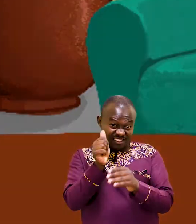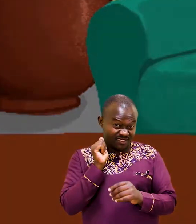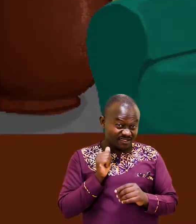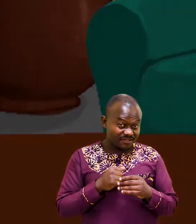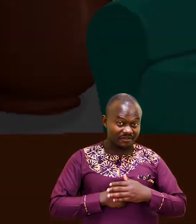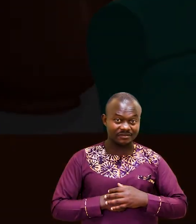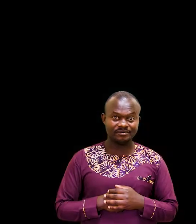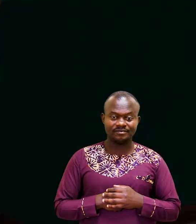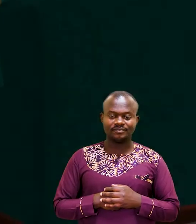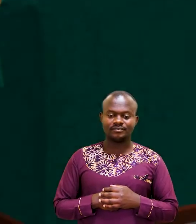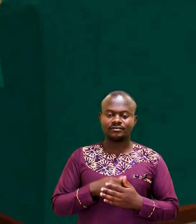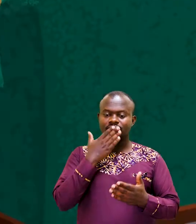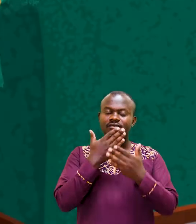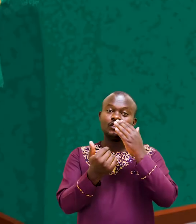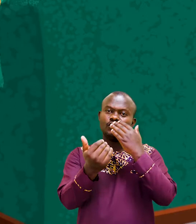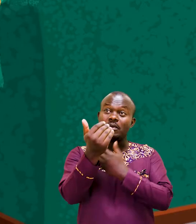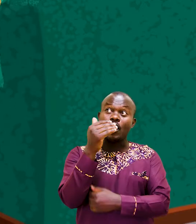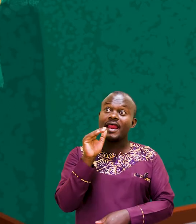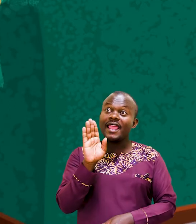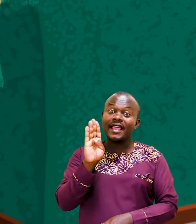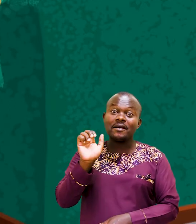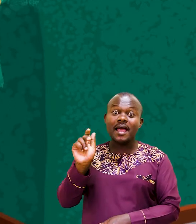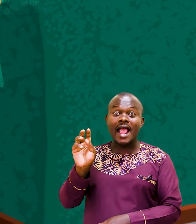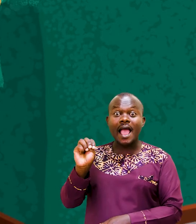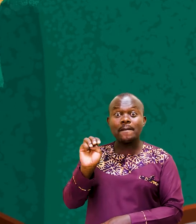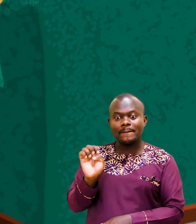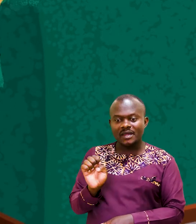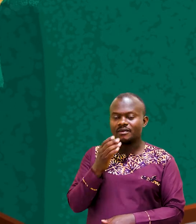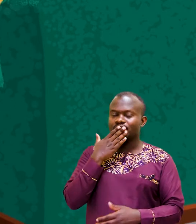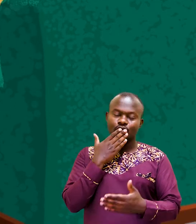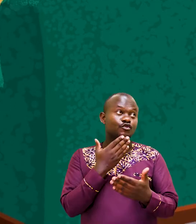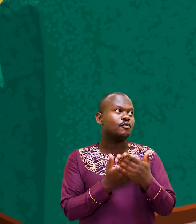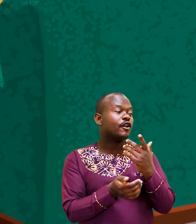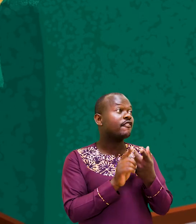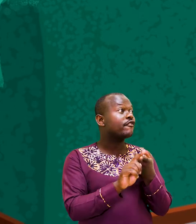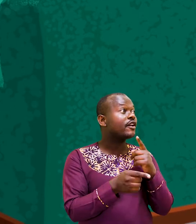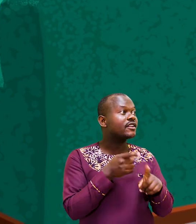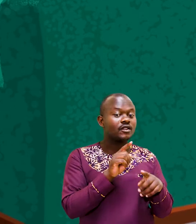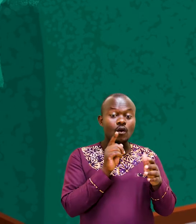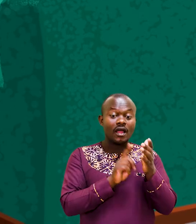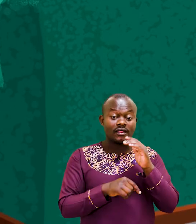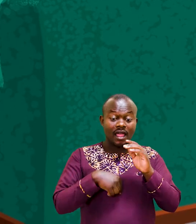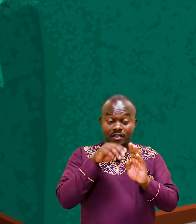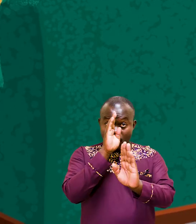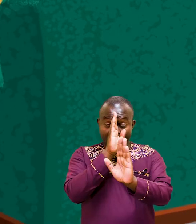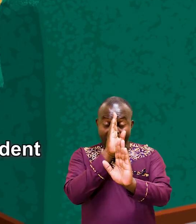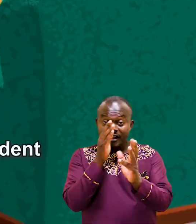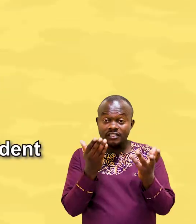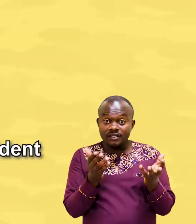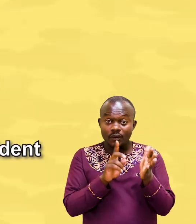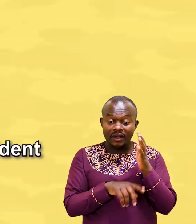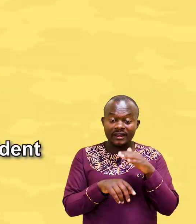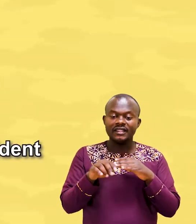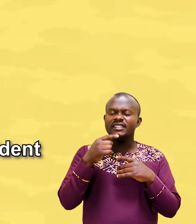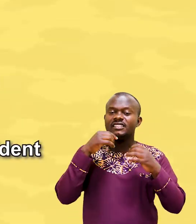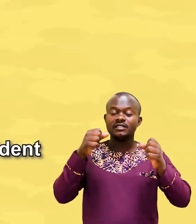it. Good morning, Bakame. Good morning, friends. What are you hiding?